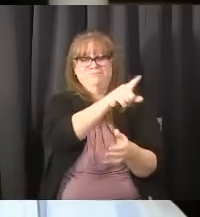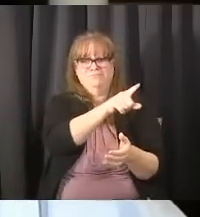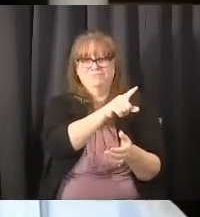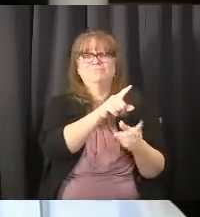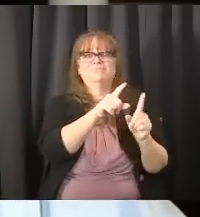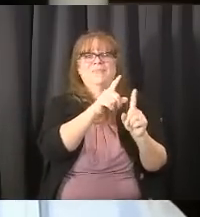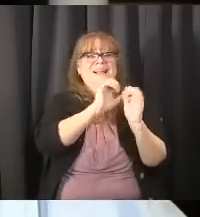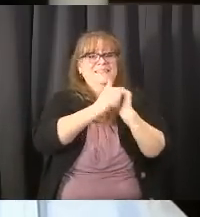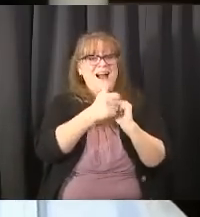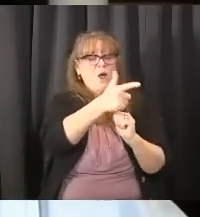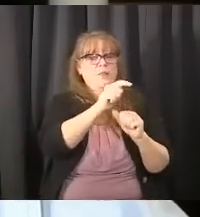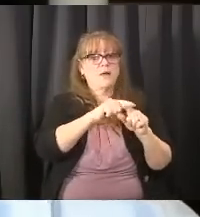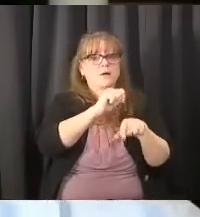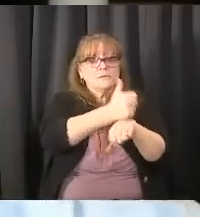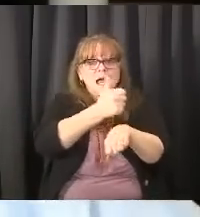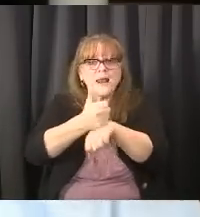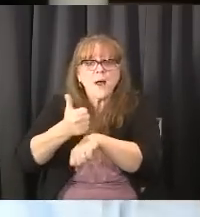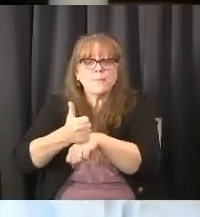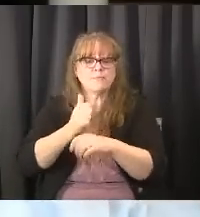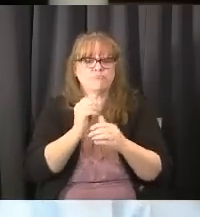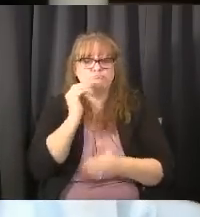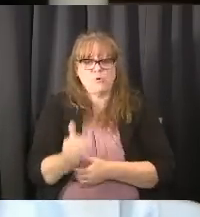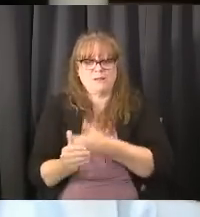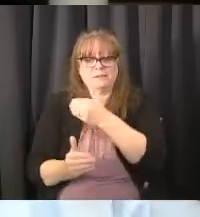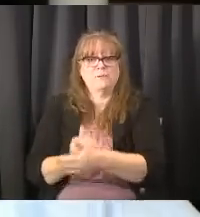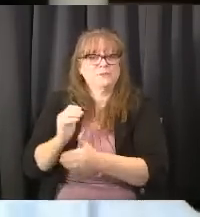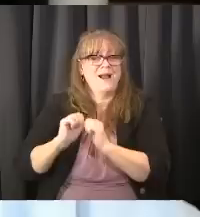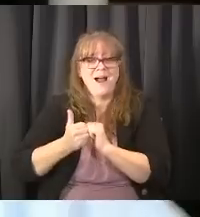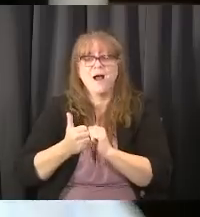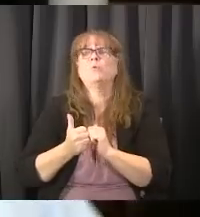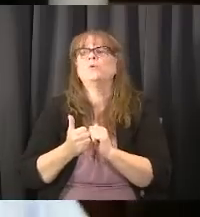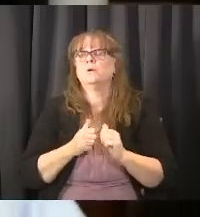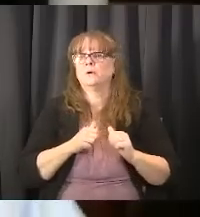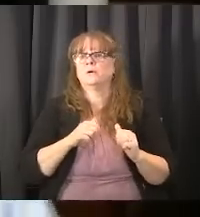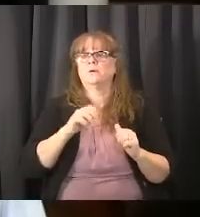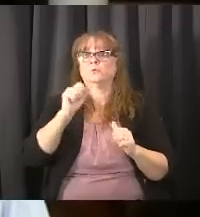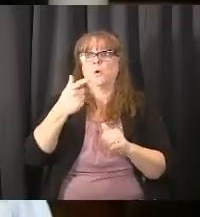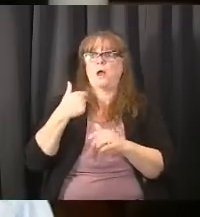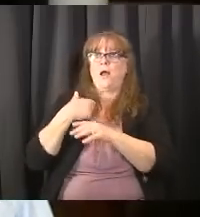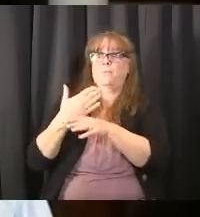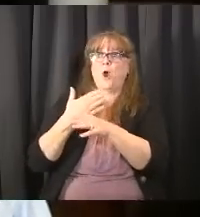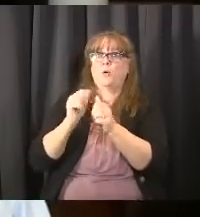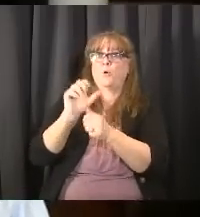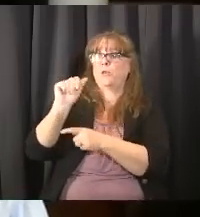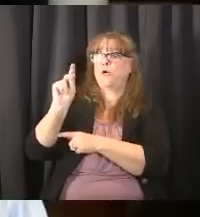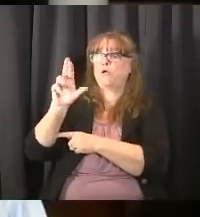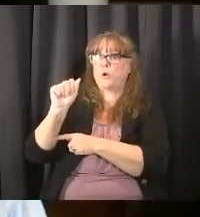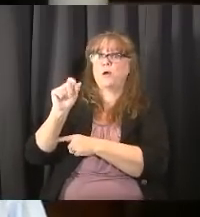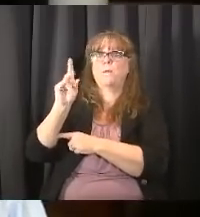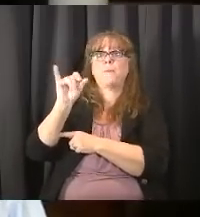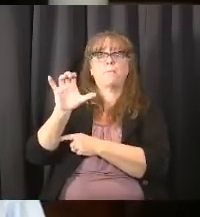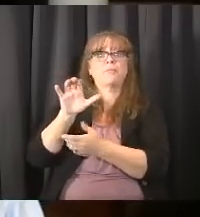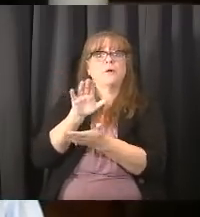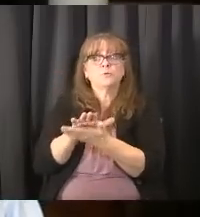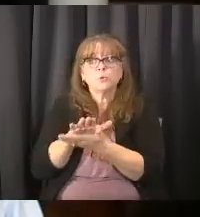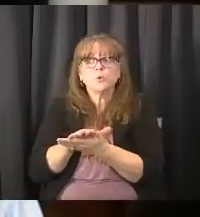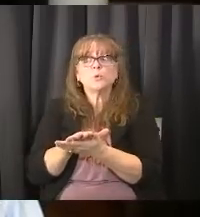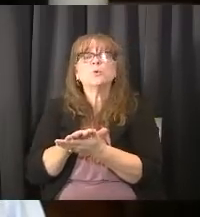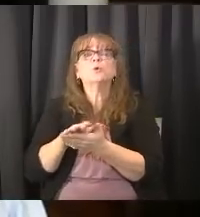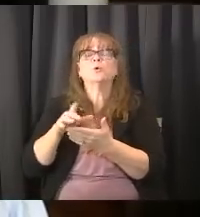with Aurora Public Schools to provide us space and to help us out with getting the word out on the